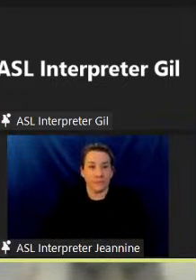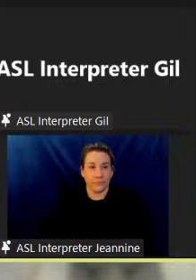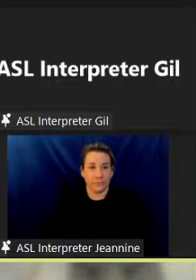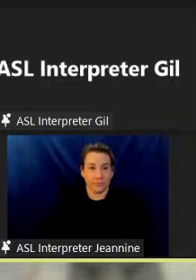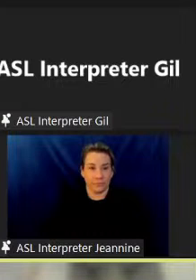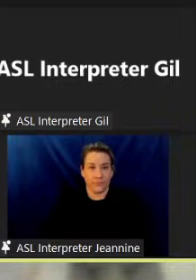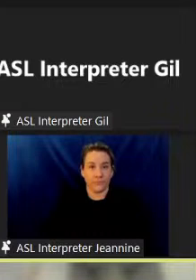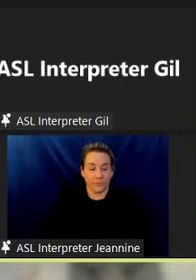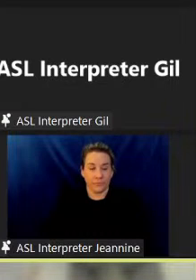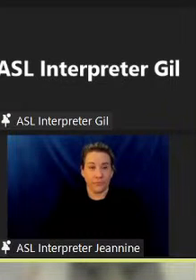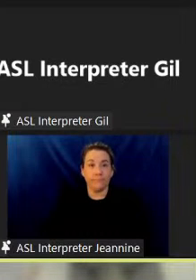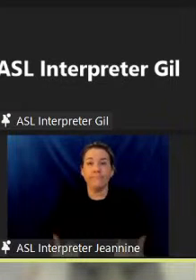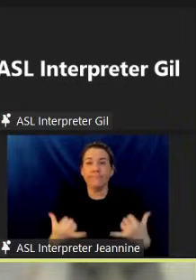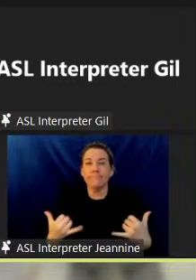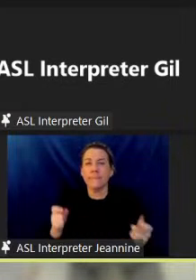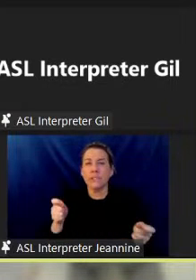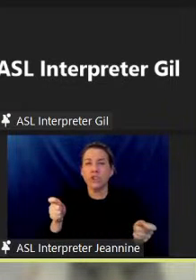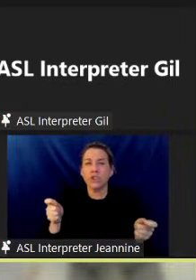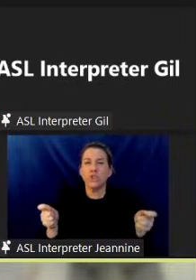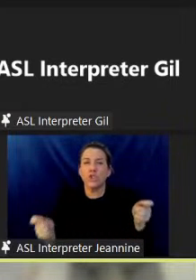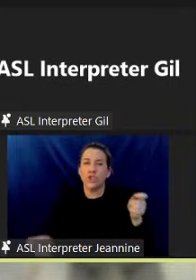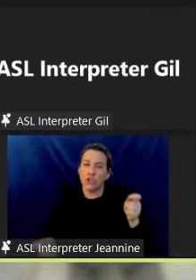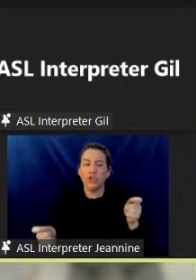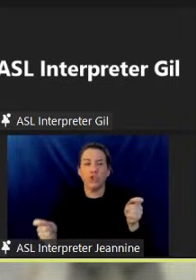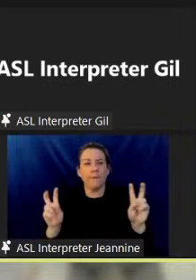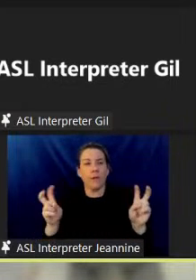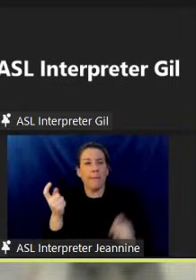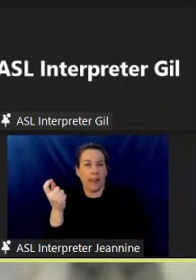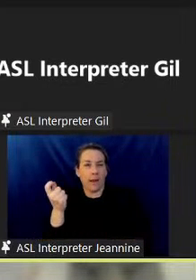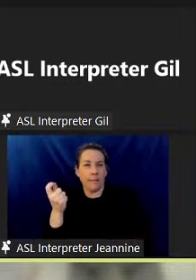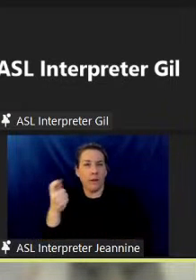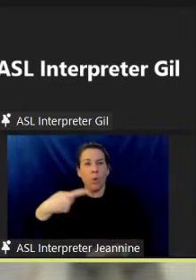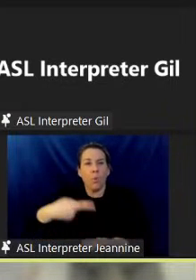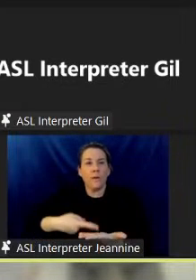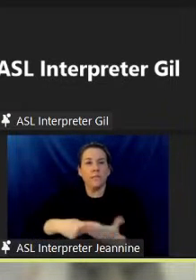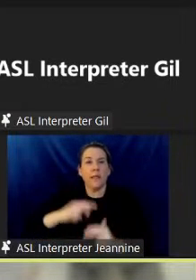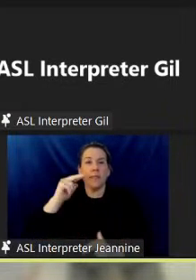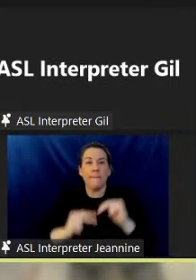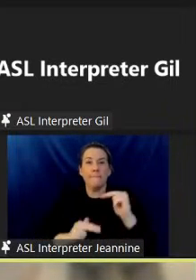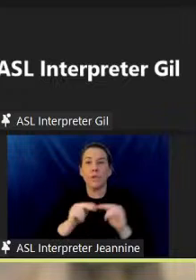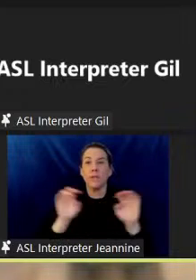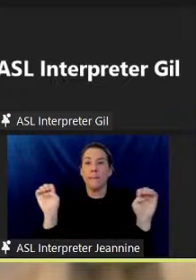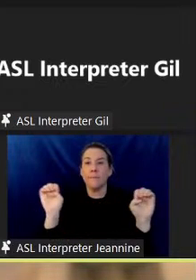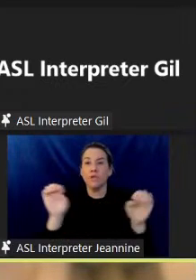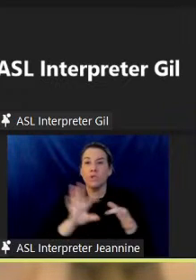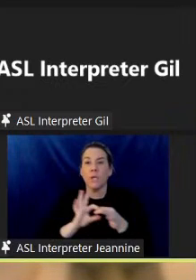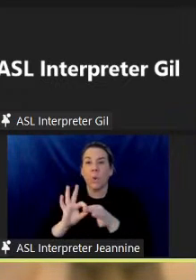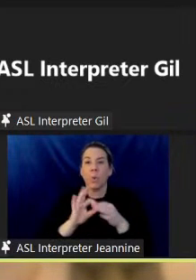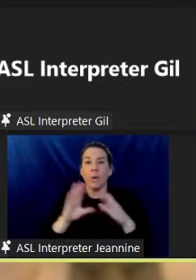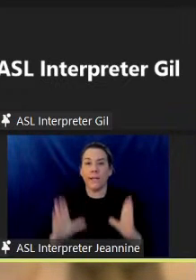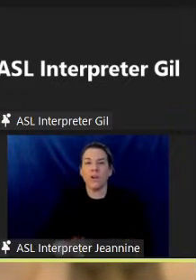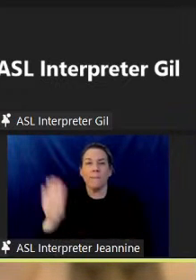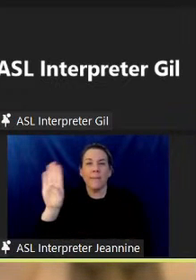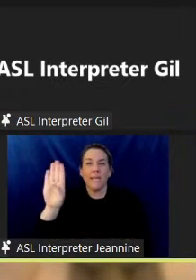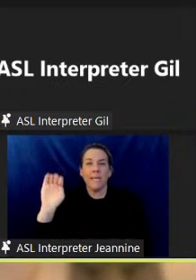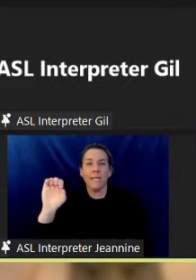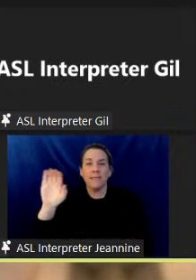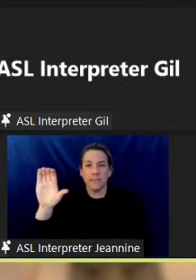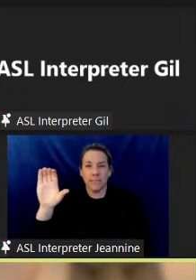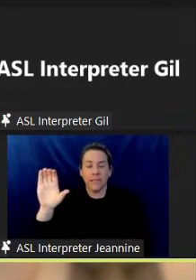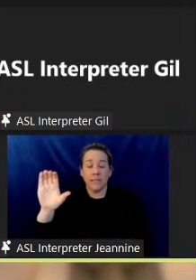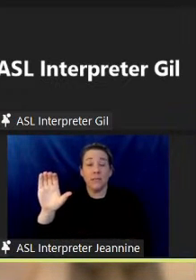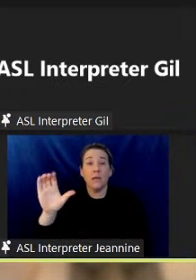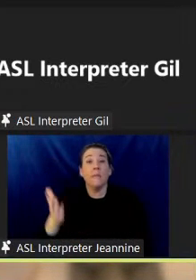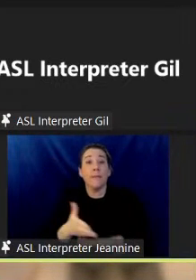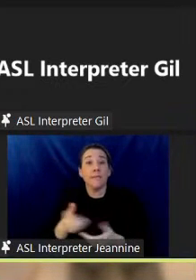We're going to shift gears a little bit and just talk about the Building Emergency Coordinator, or the BEC. And some of you may have